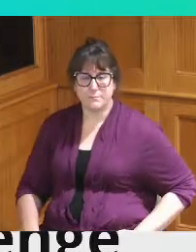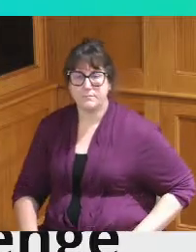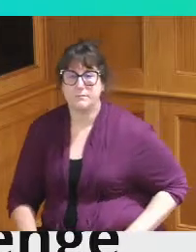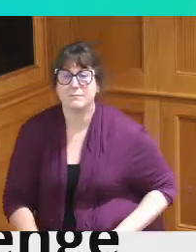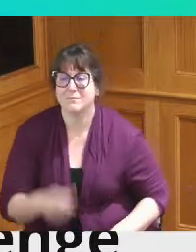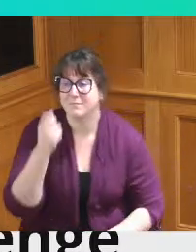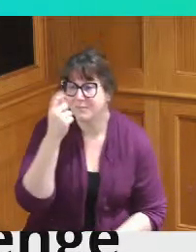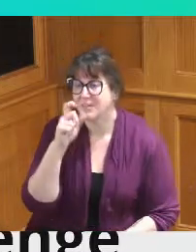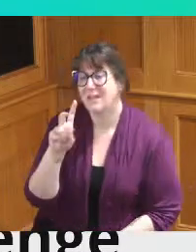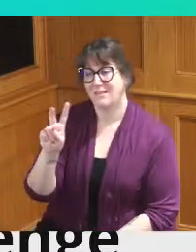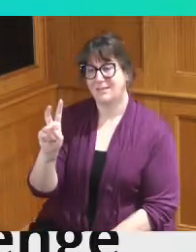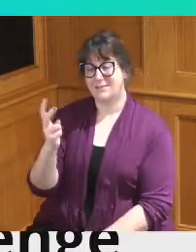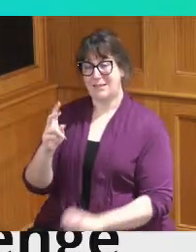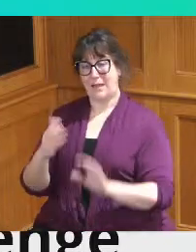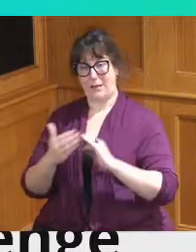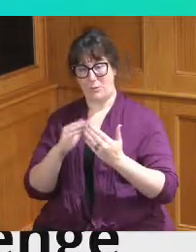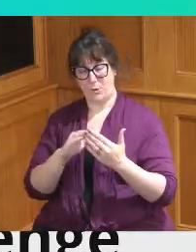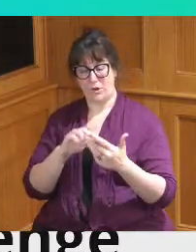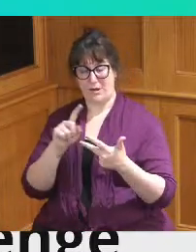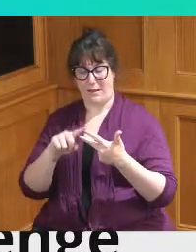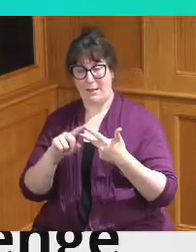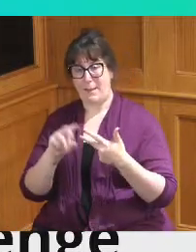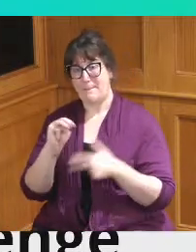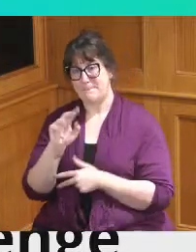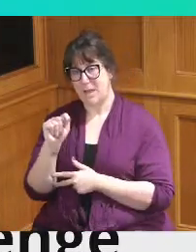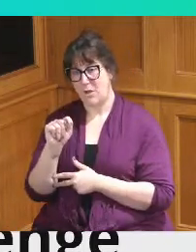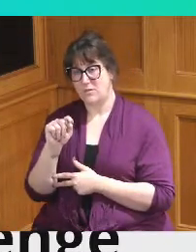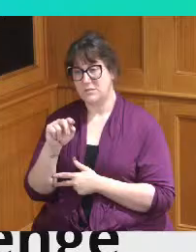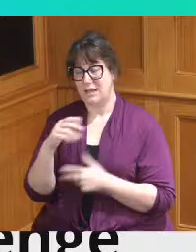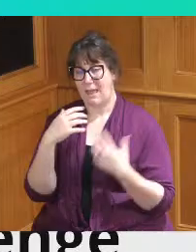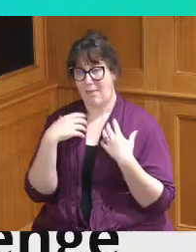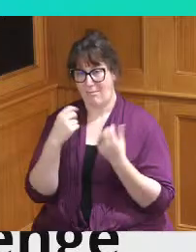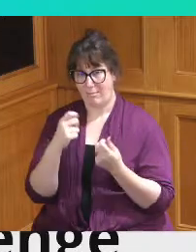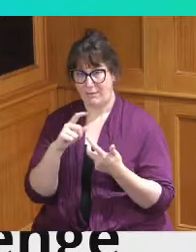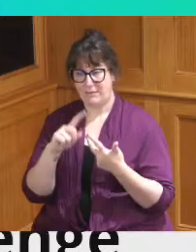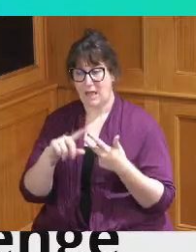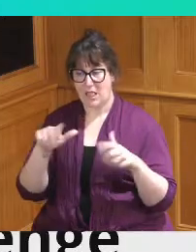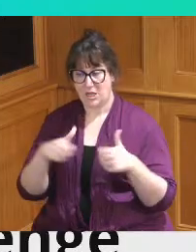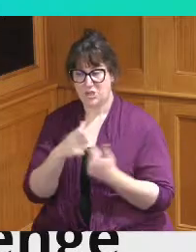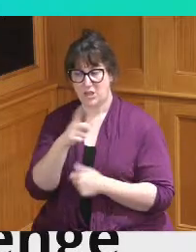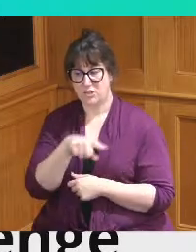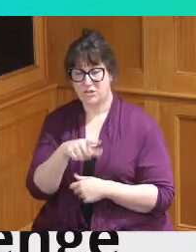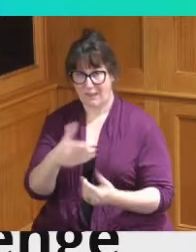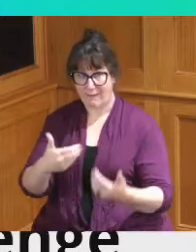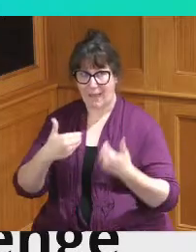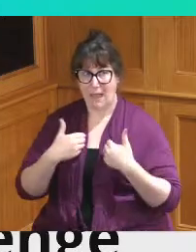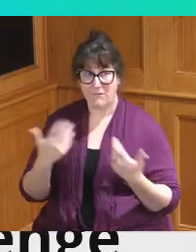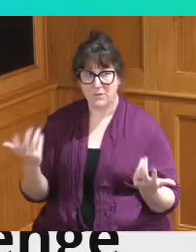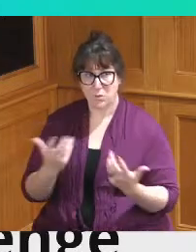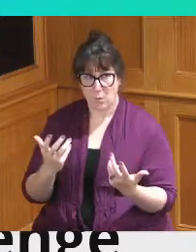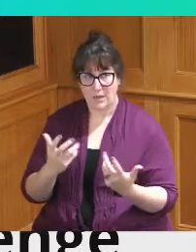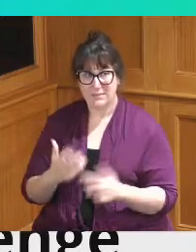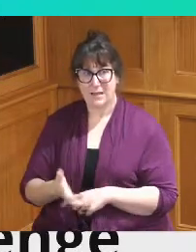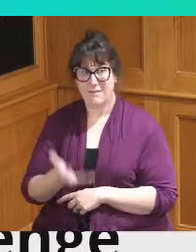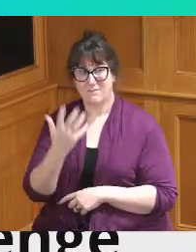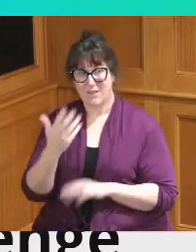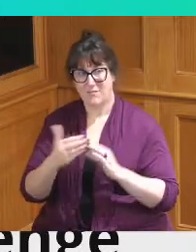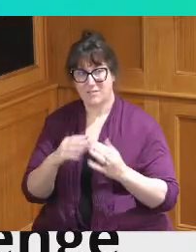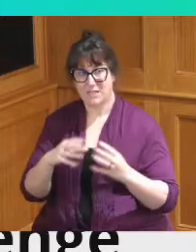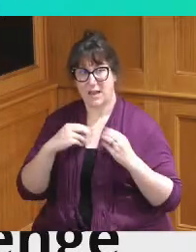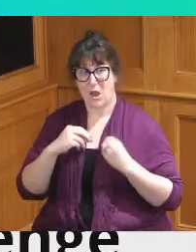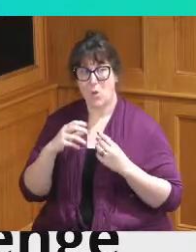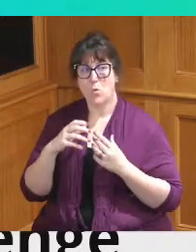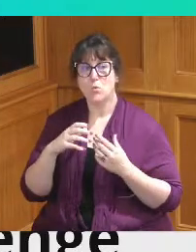Our second community is Mount Healthy. So the challenge they came to us with is 5 city-owned commercial and